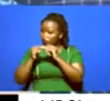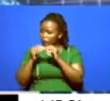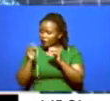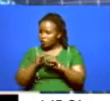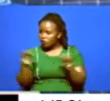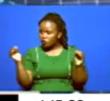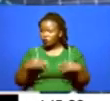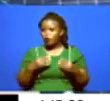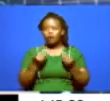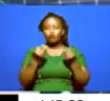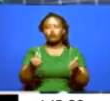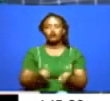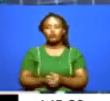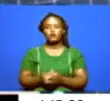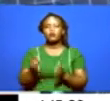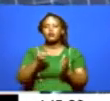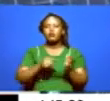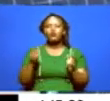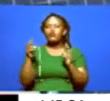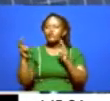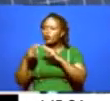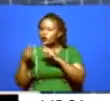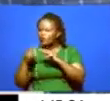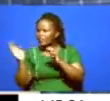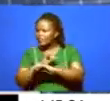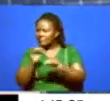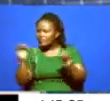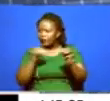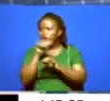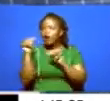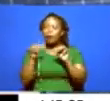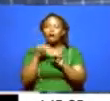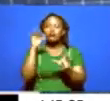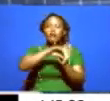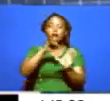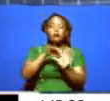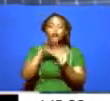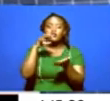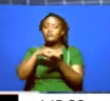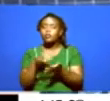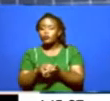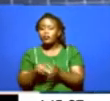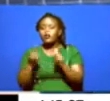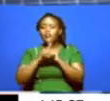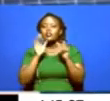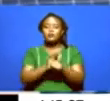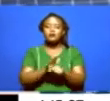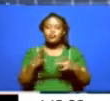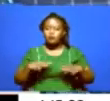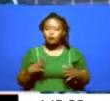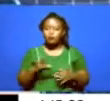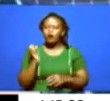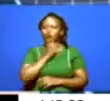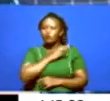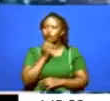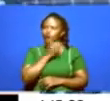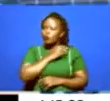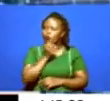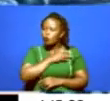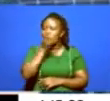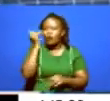are not consulted about the polling station, and that's why we are complaining. Not only me, even electorates are complaining, because some people are juakali, mama mboga yuko